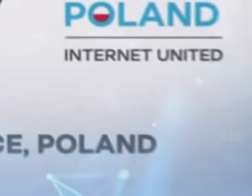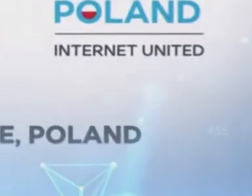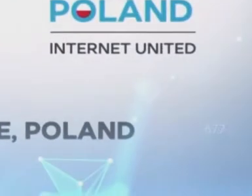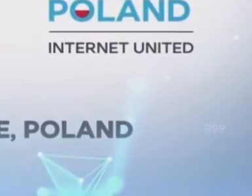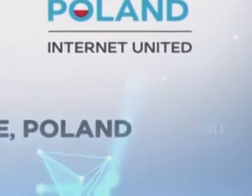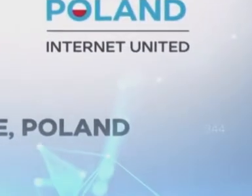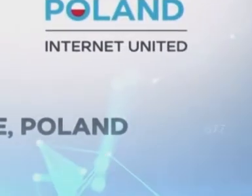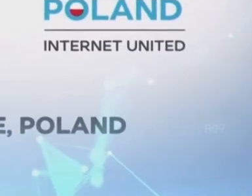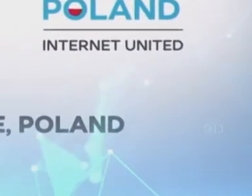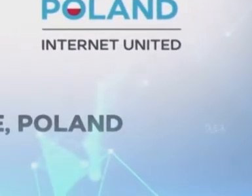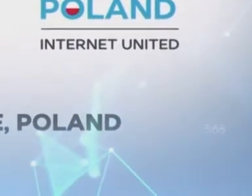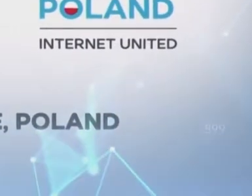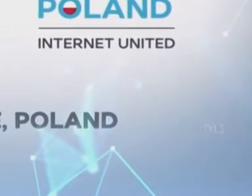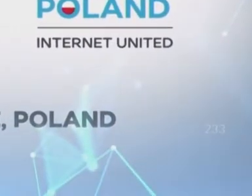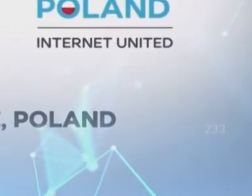united.